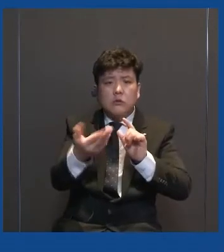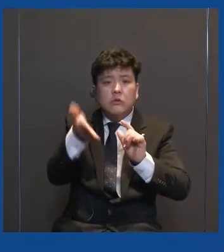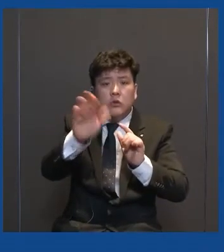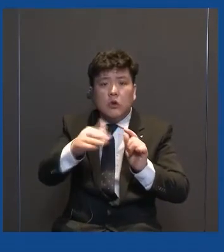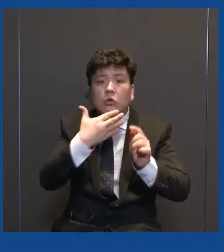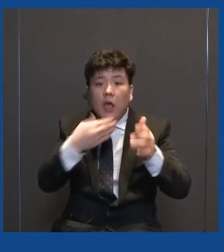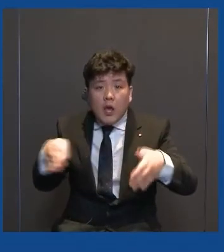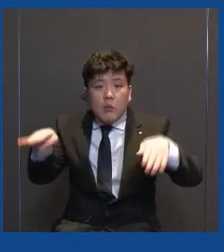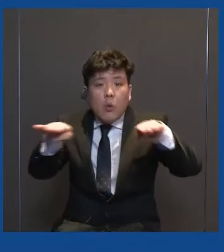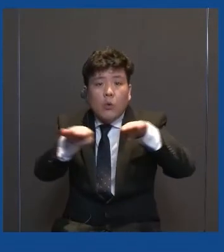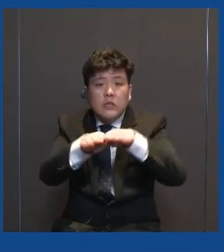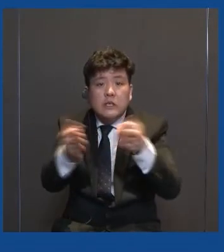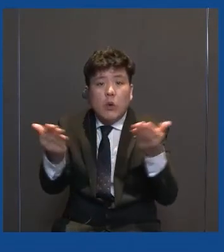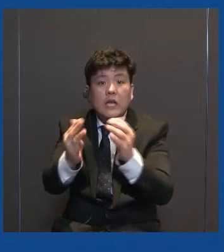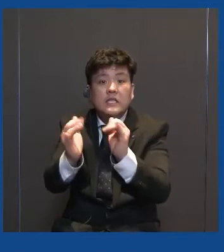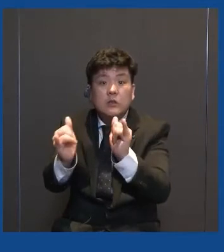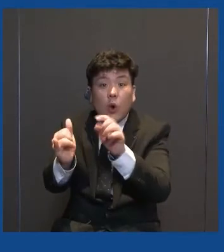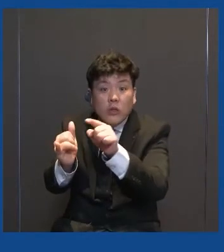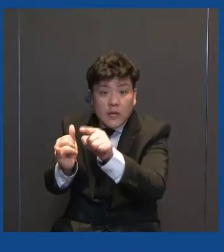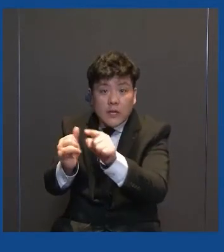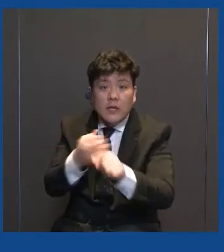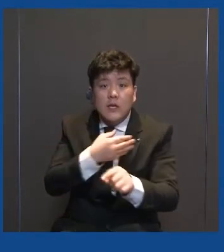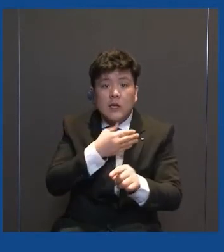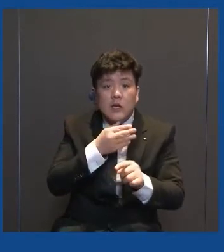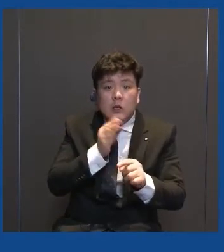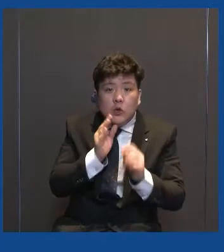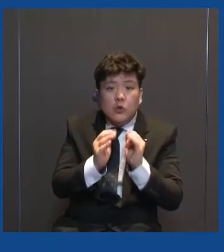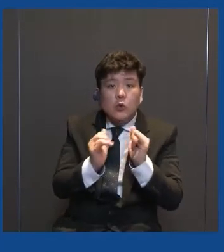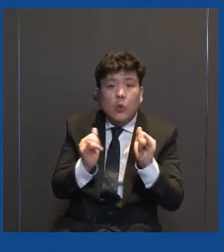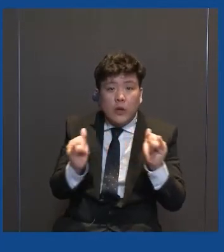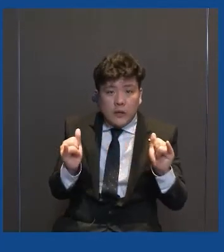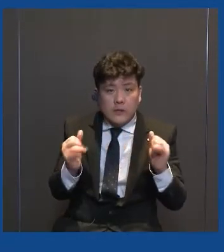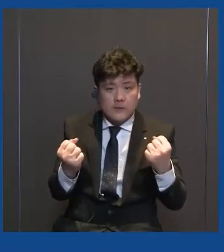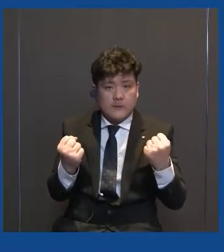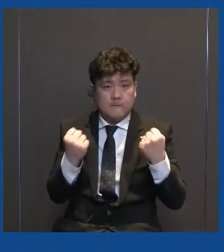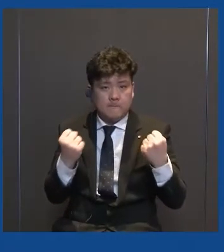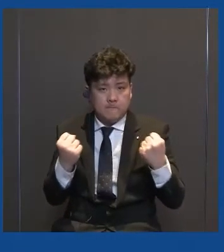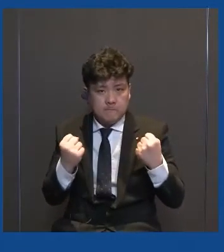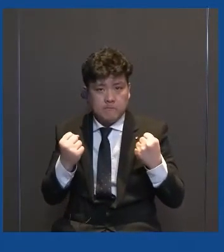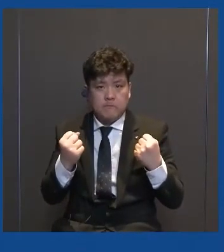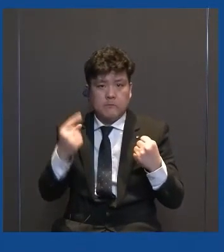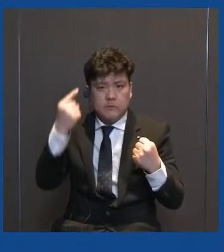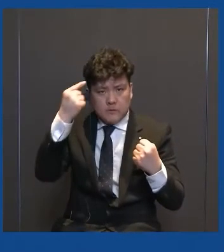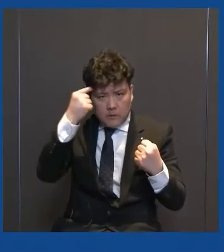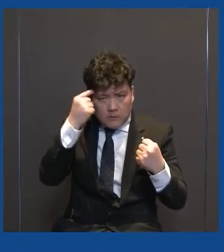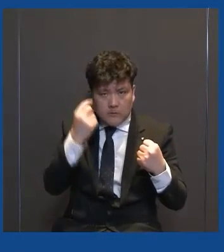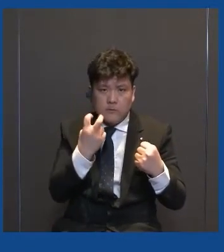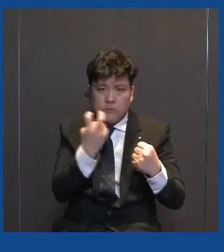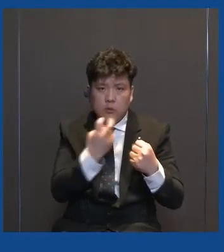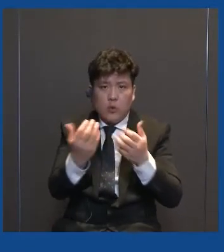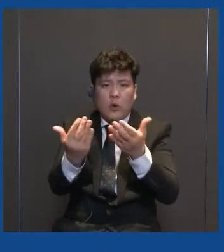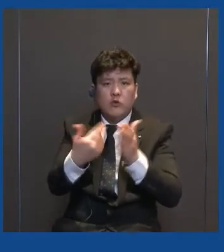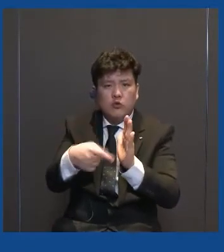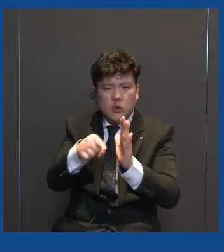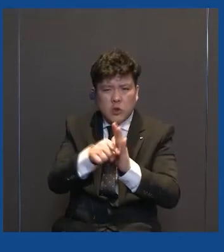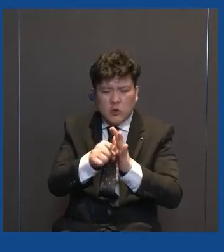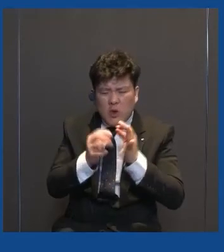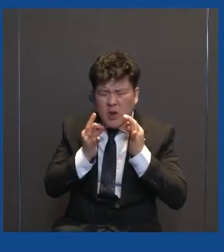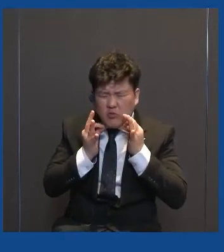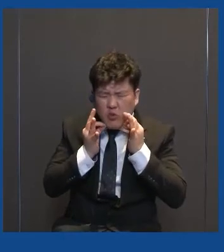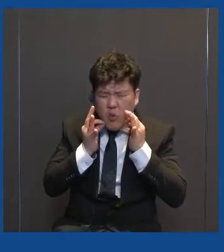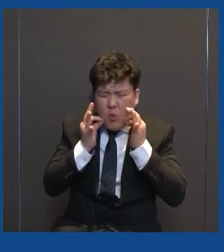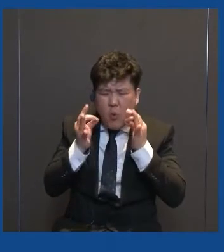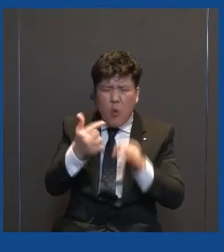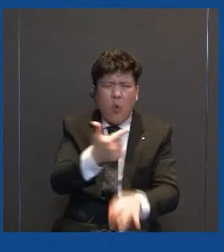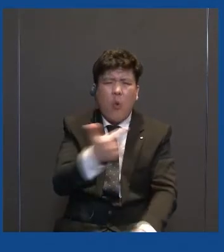has given us a lot of isolation, but those people that are working at the welfare center, our angels, are out there to safeguard the health and